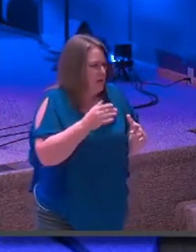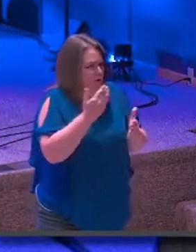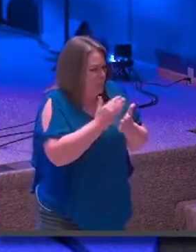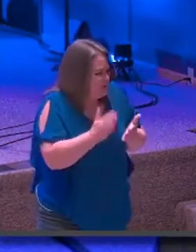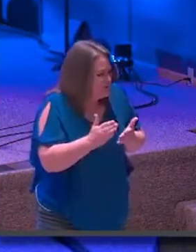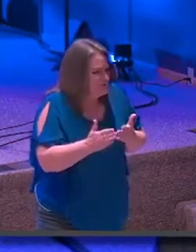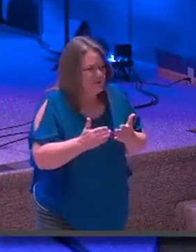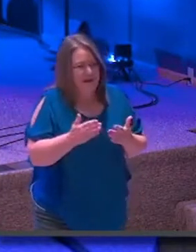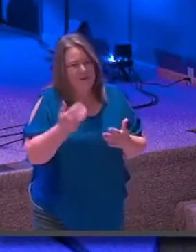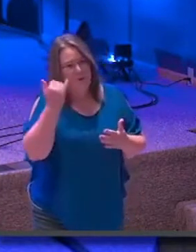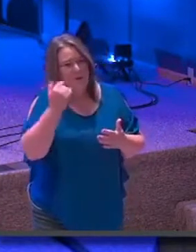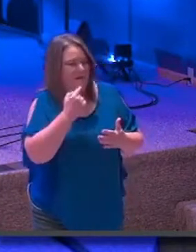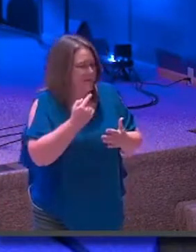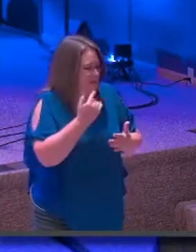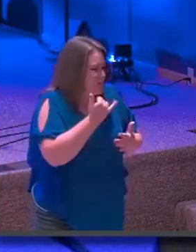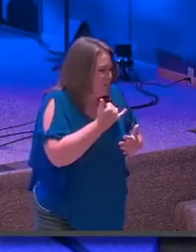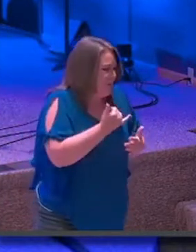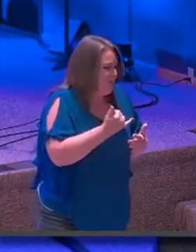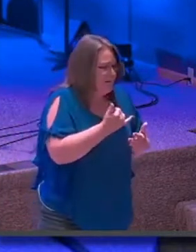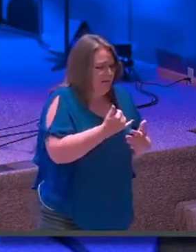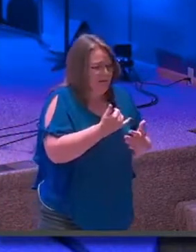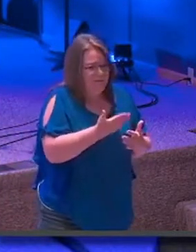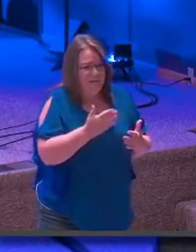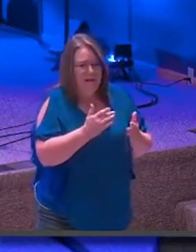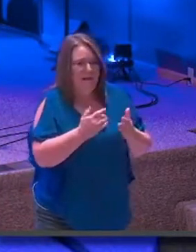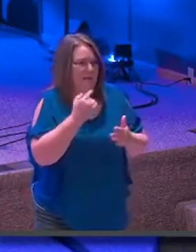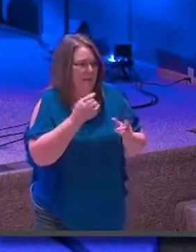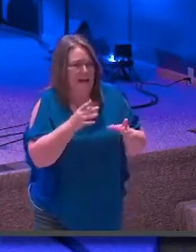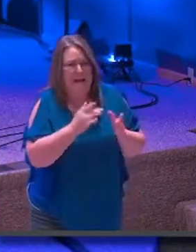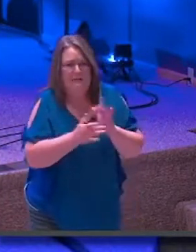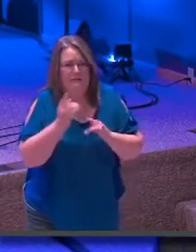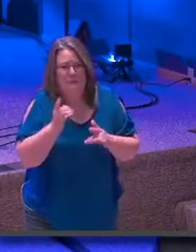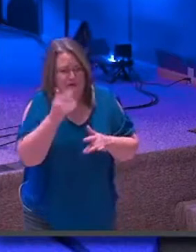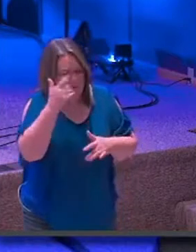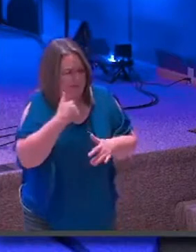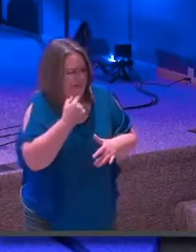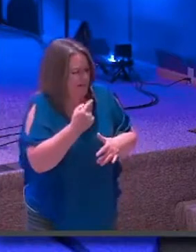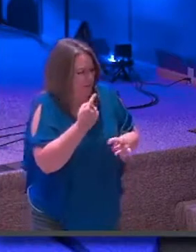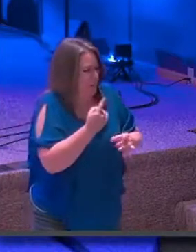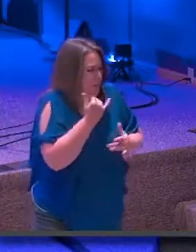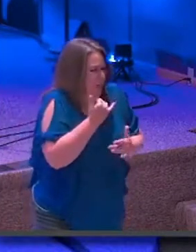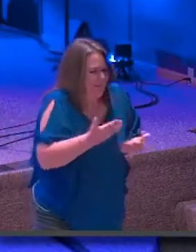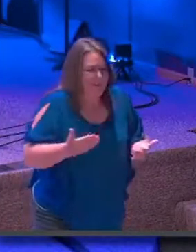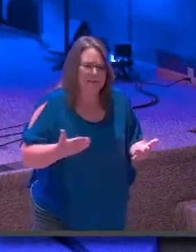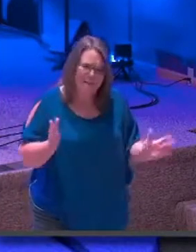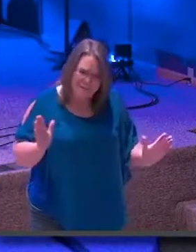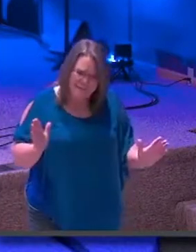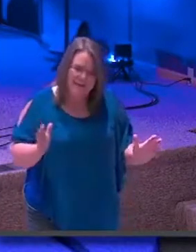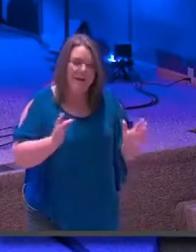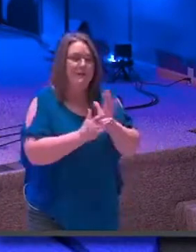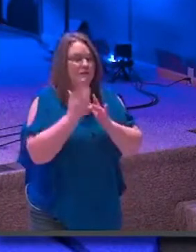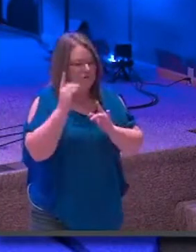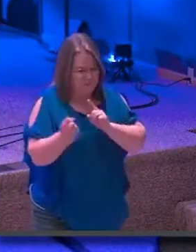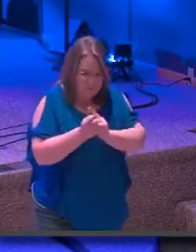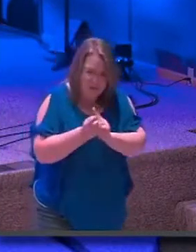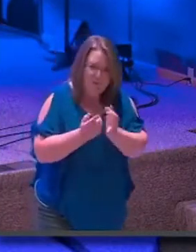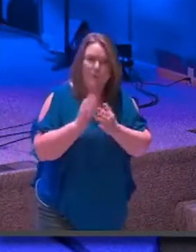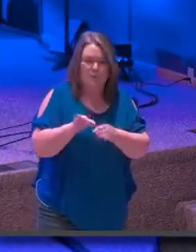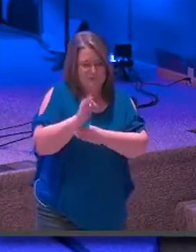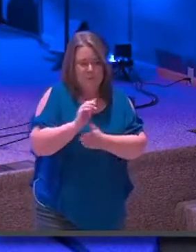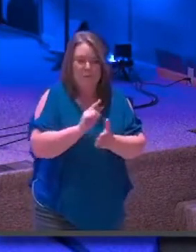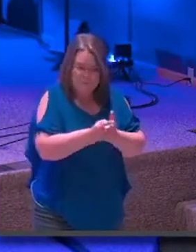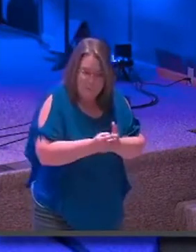because I said the wrong thing? What? Jesus will meet you by his Spirit in those moments and